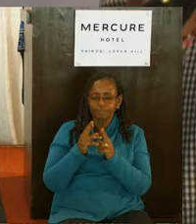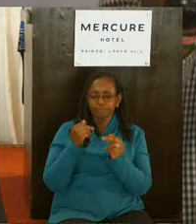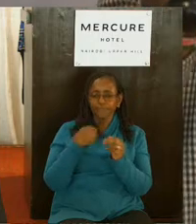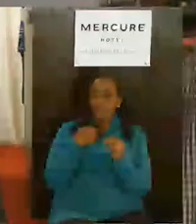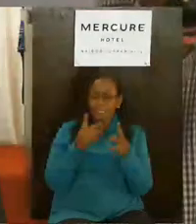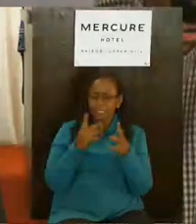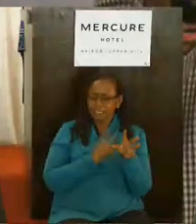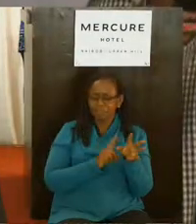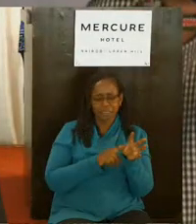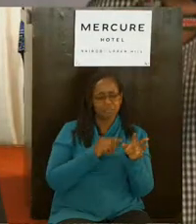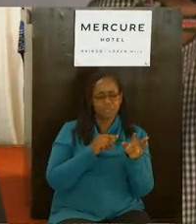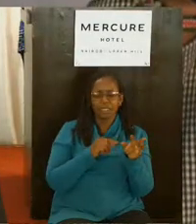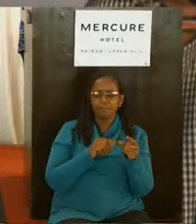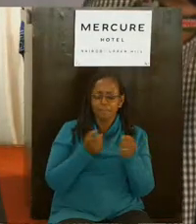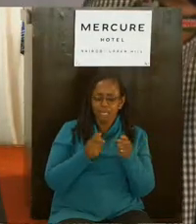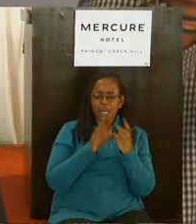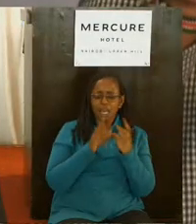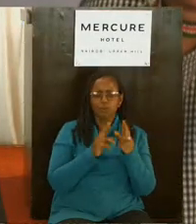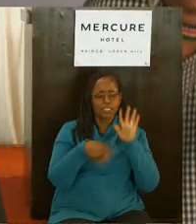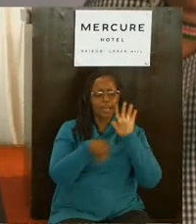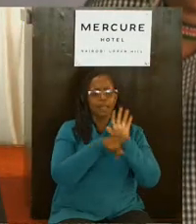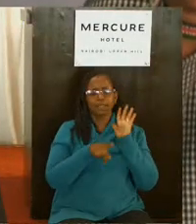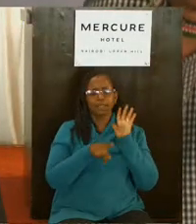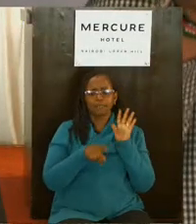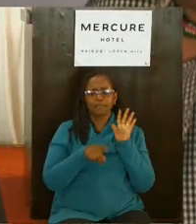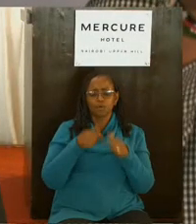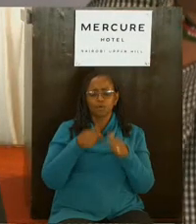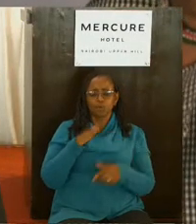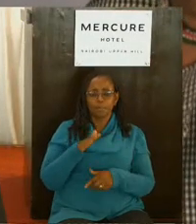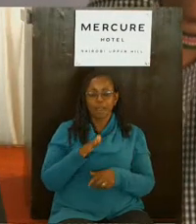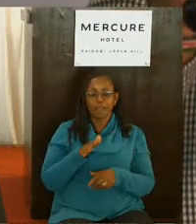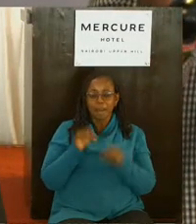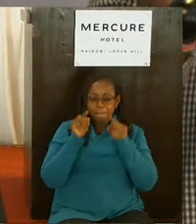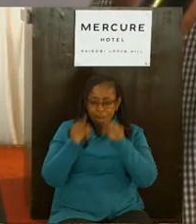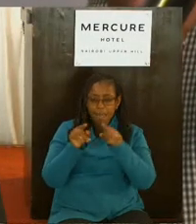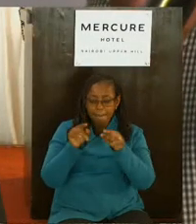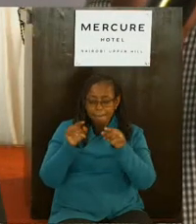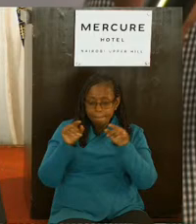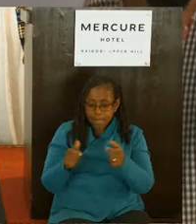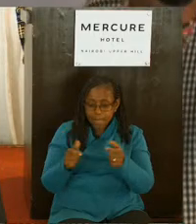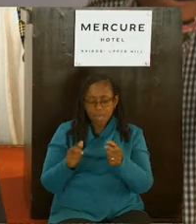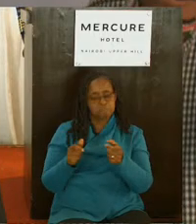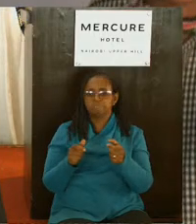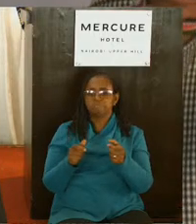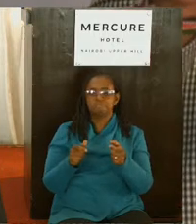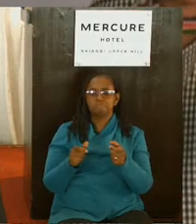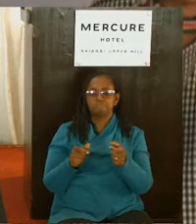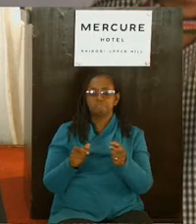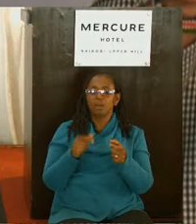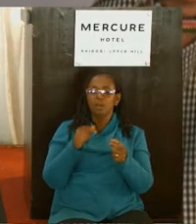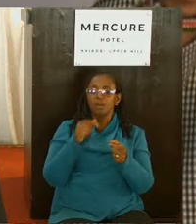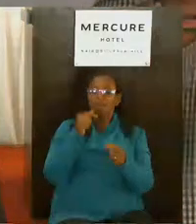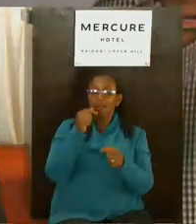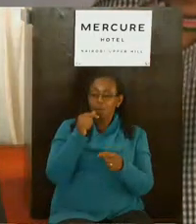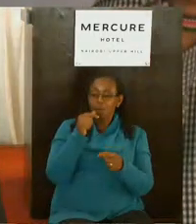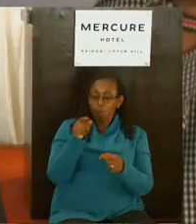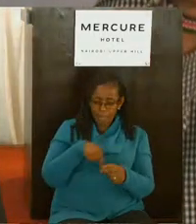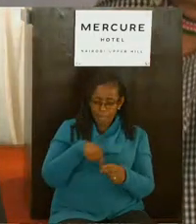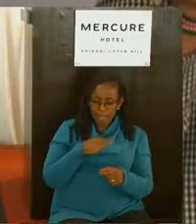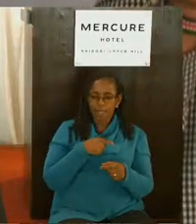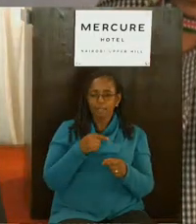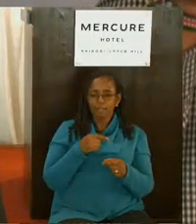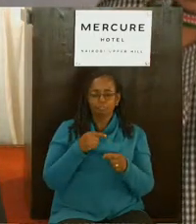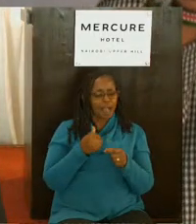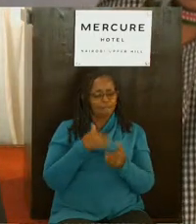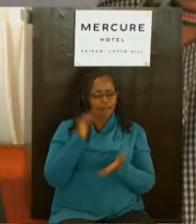know in the wrong side of life so in our reportages media I wouldn't blame the media and how we have reported probably it's because none of us we have probably less